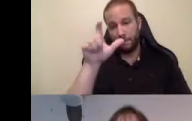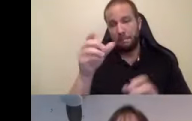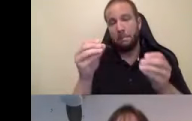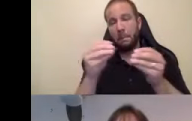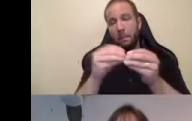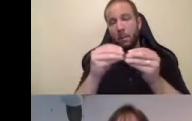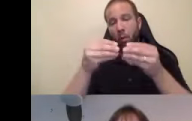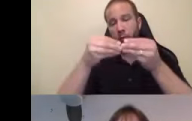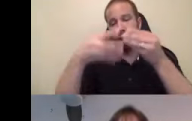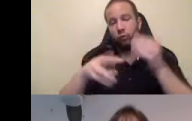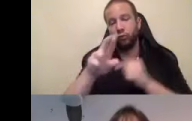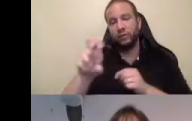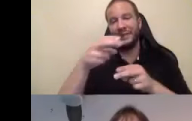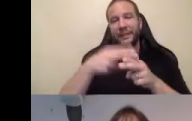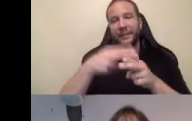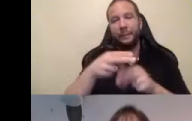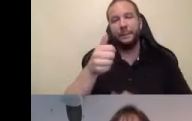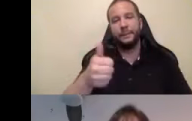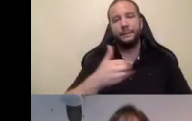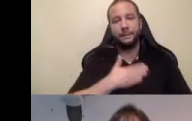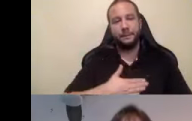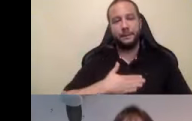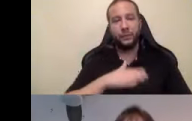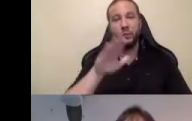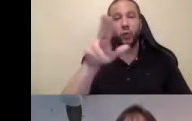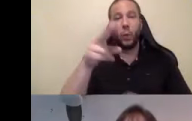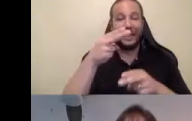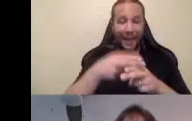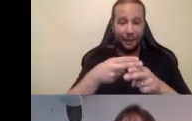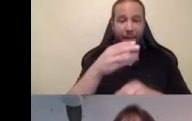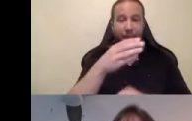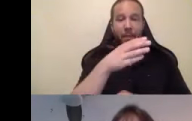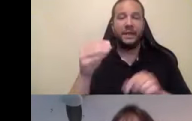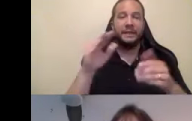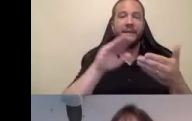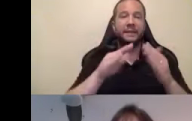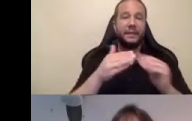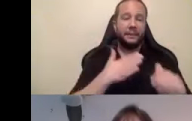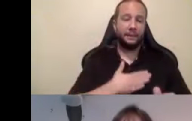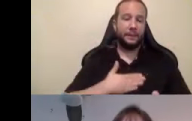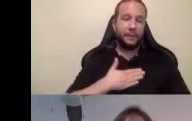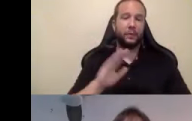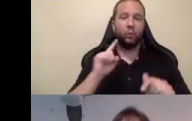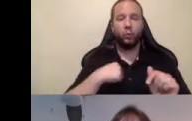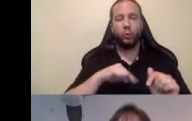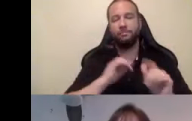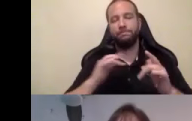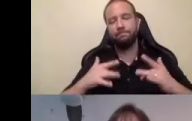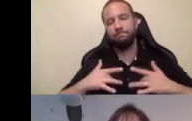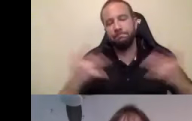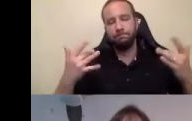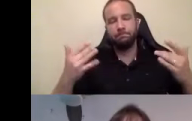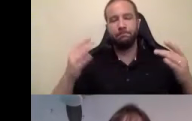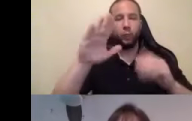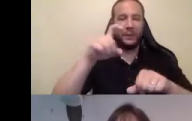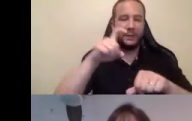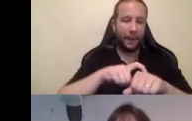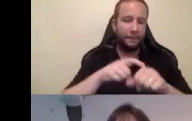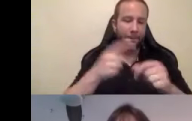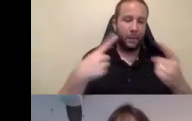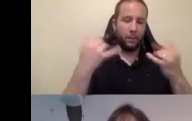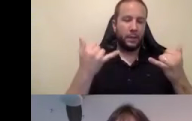and rename. Provide your name and city. We're very excited to have you sharing your valuable time to help guide